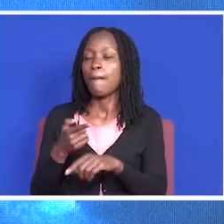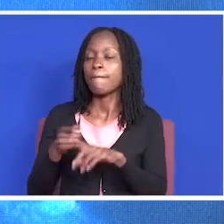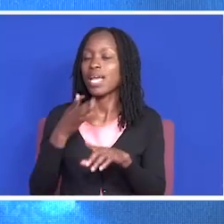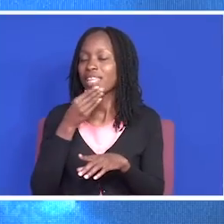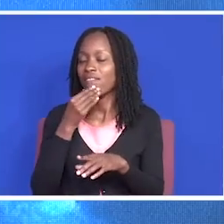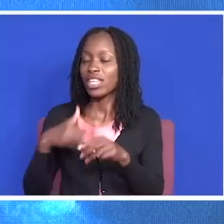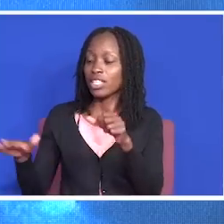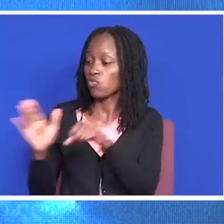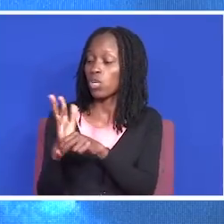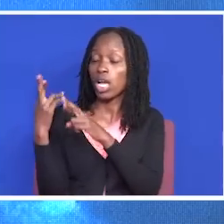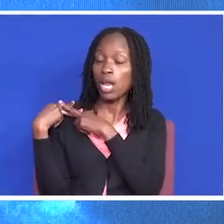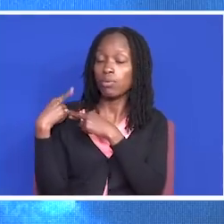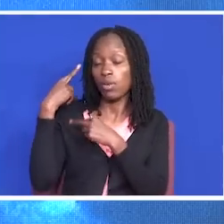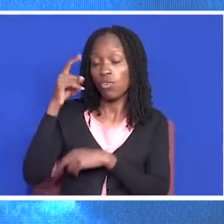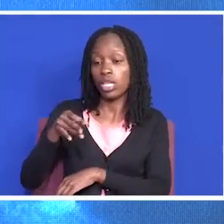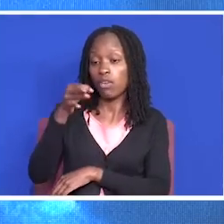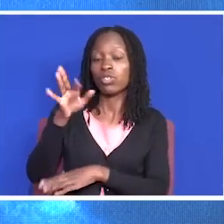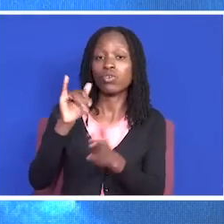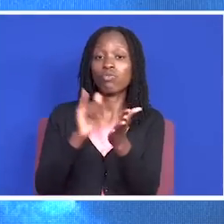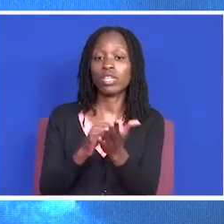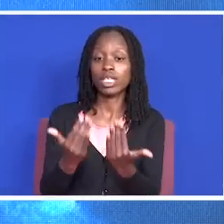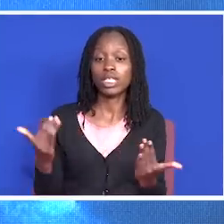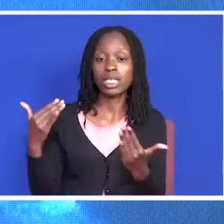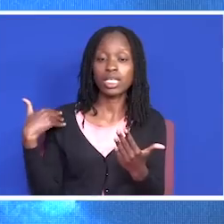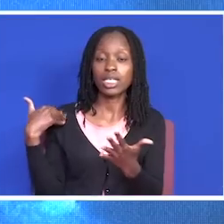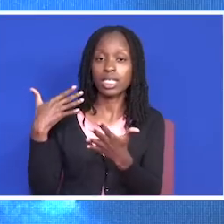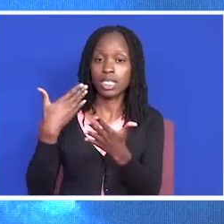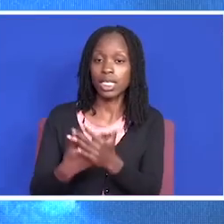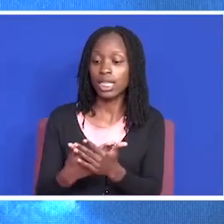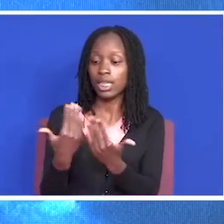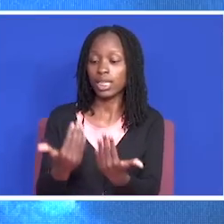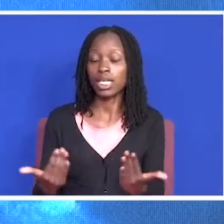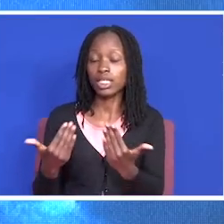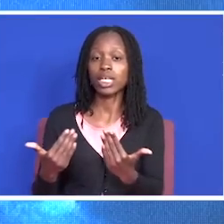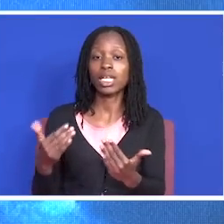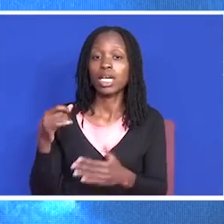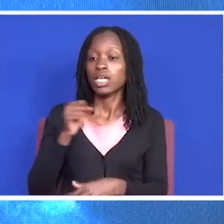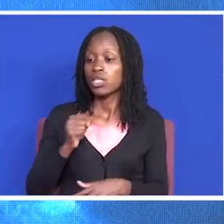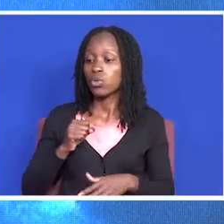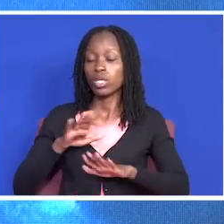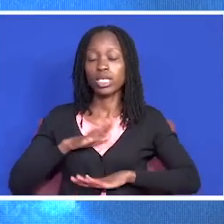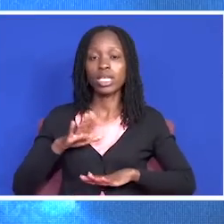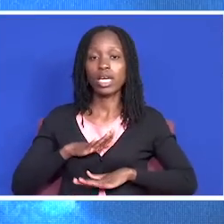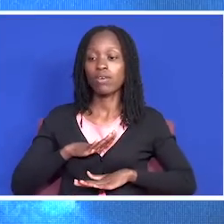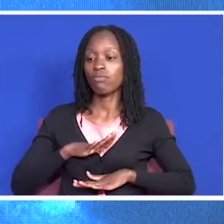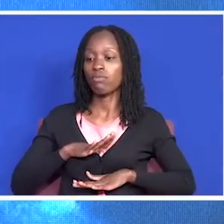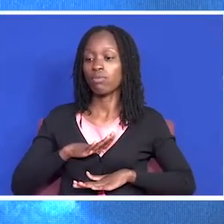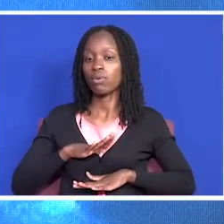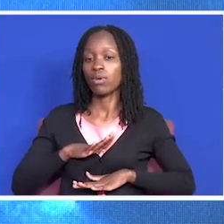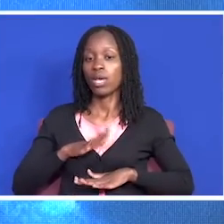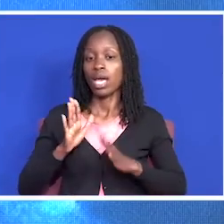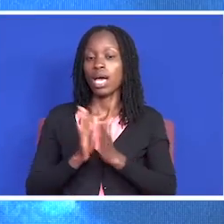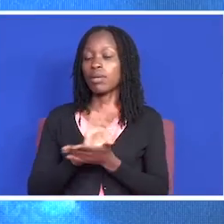he feels fully responsible for the future of that baby until the baby is old enough to run their own life